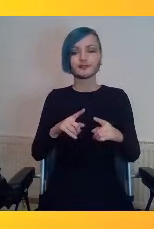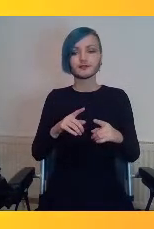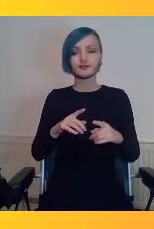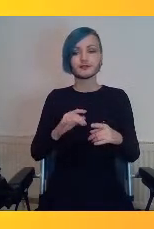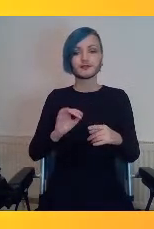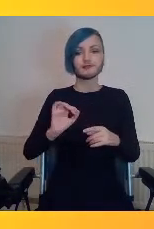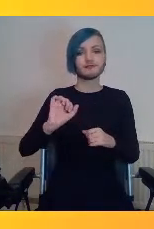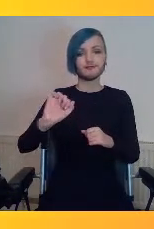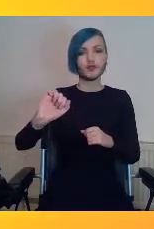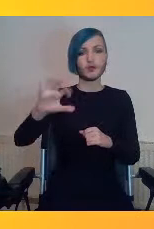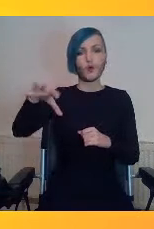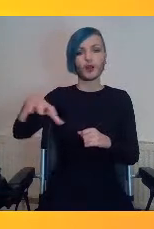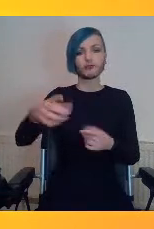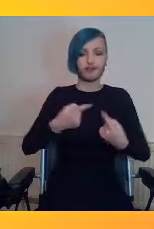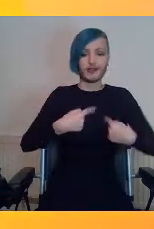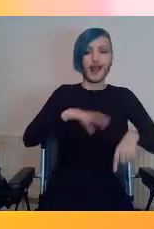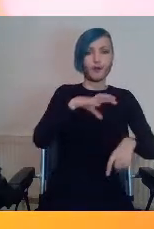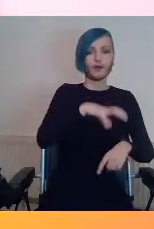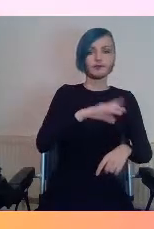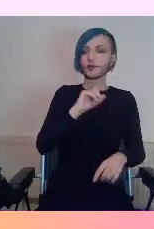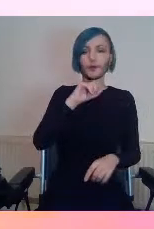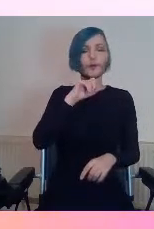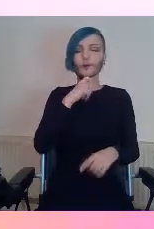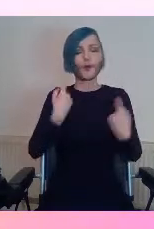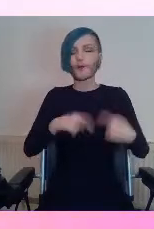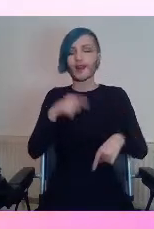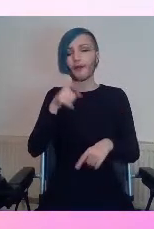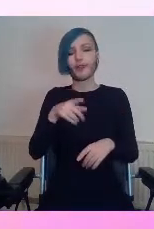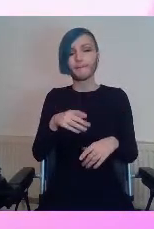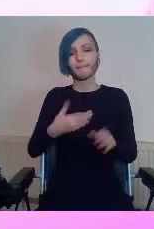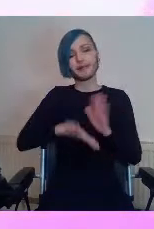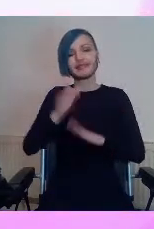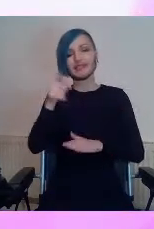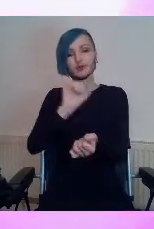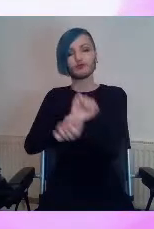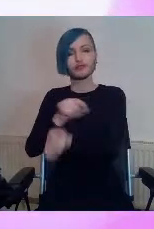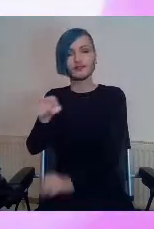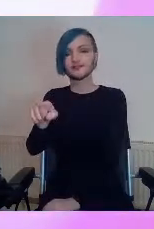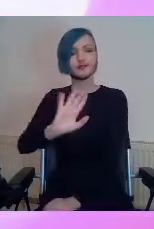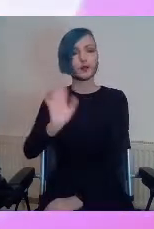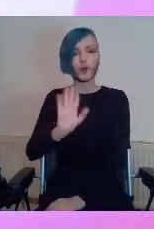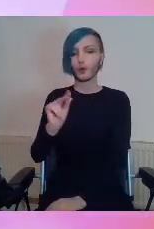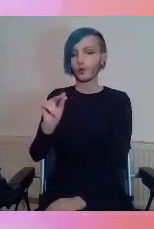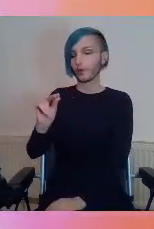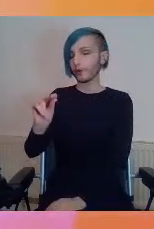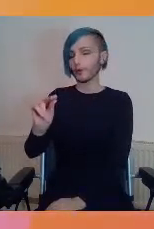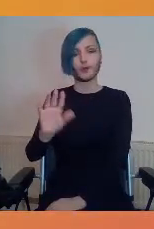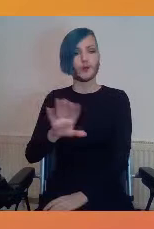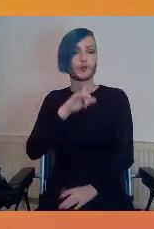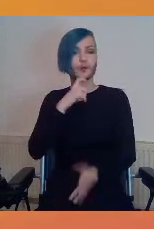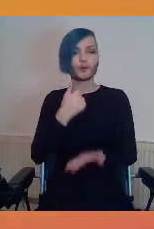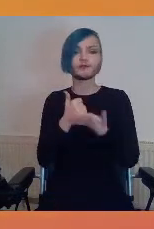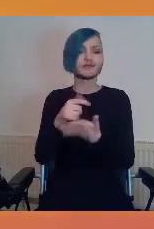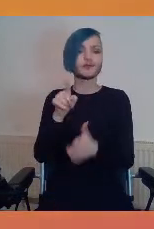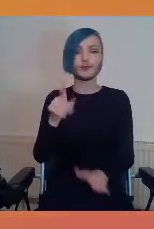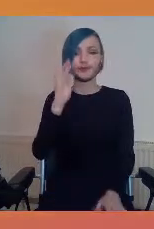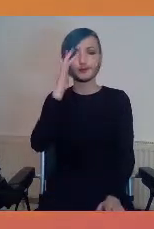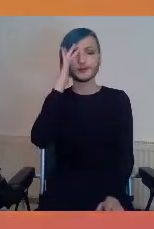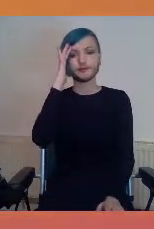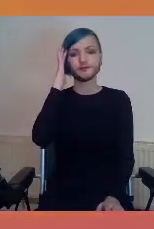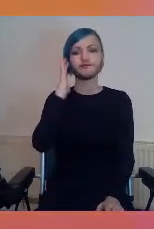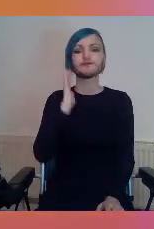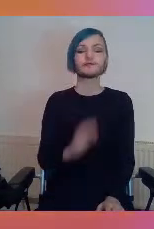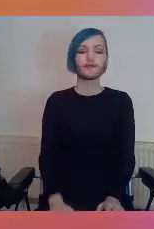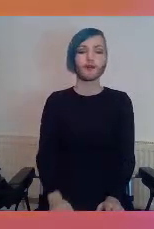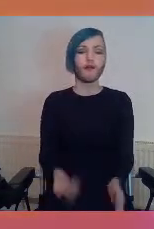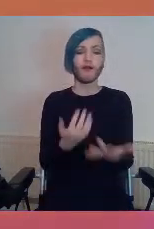no way we're letting them lock you up. You know, we have to make sure we support your cause. We're getting loads of other